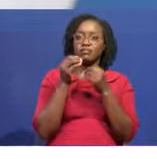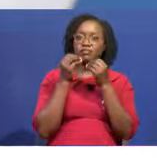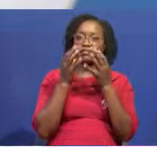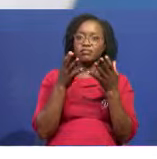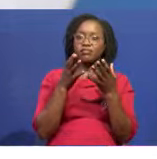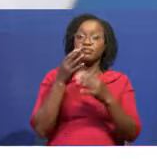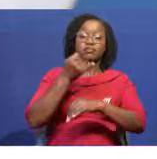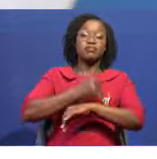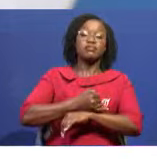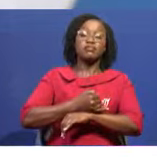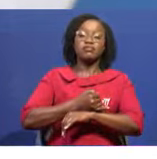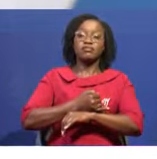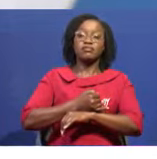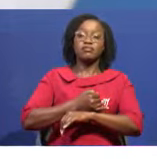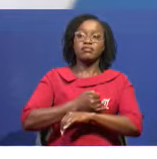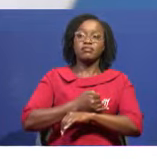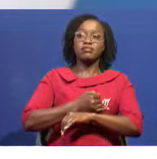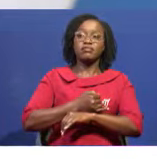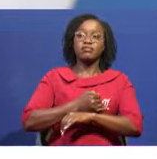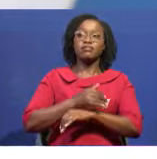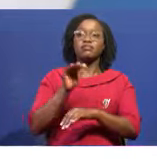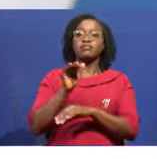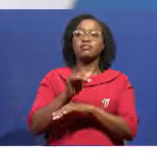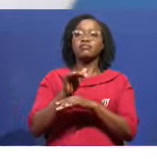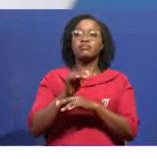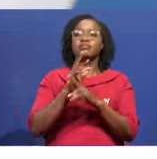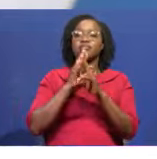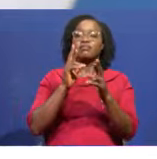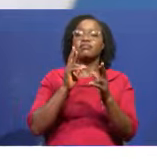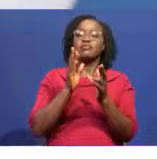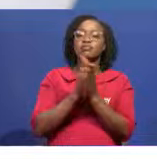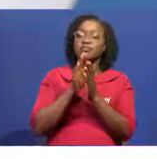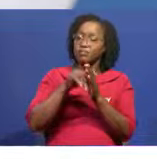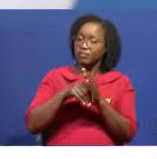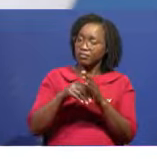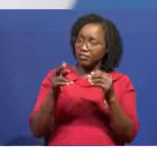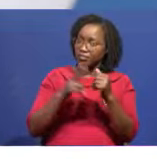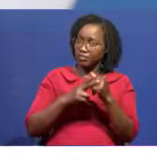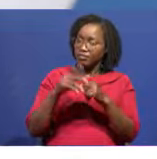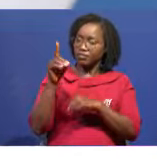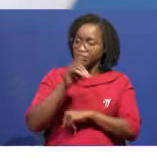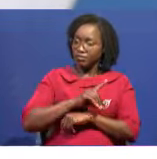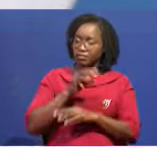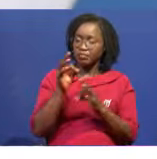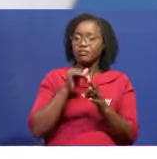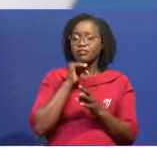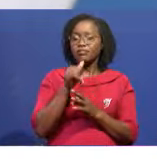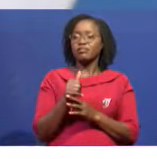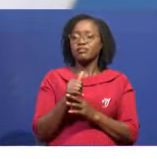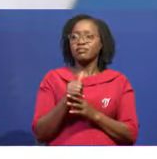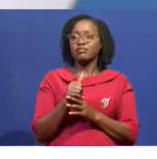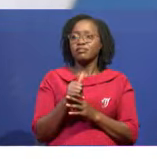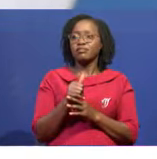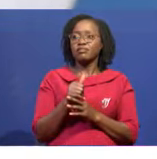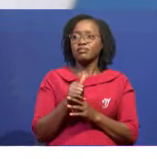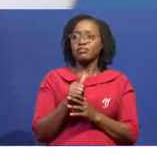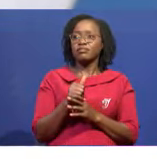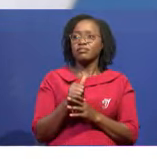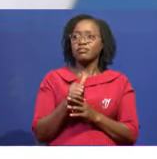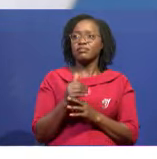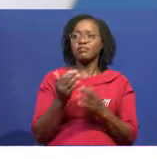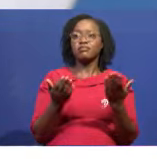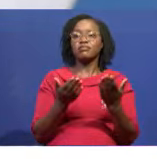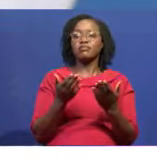information to the institution that has it and ask them to respond within 7 days. If they don't respond within 7 days, it will lead to